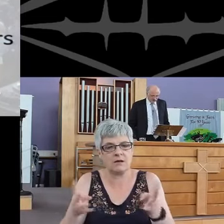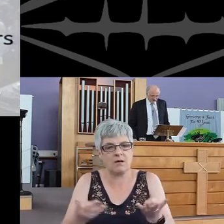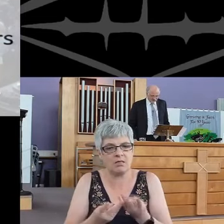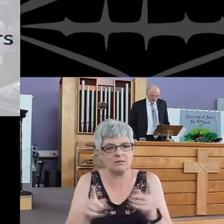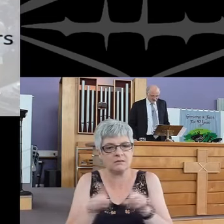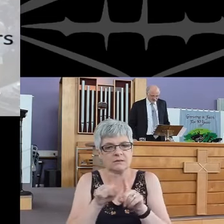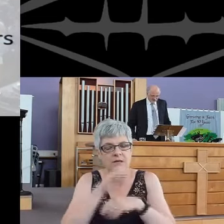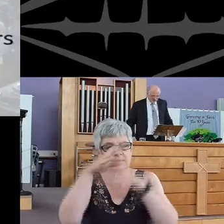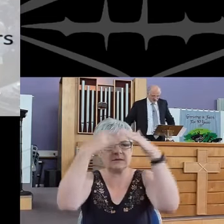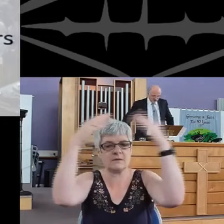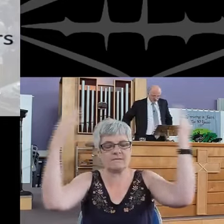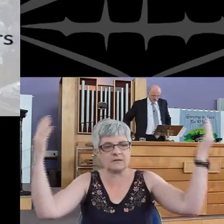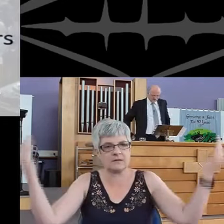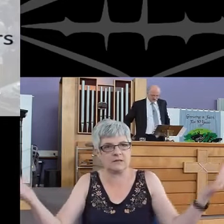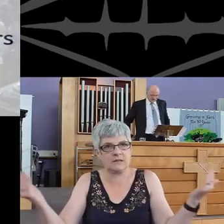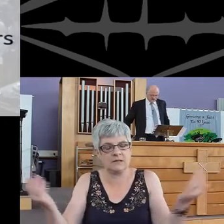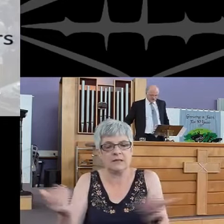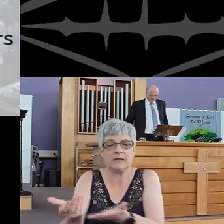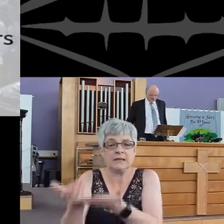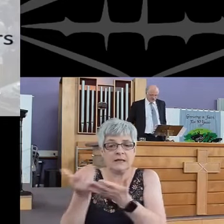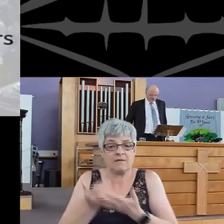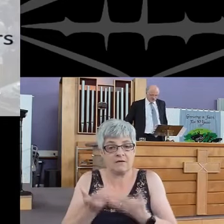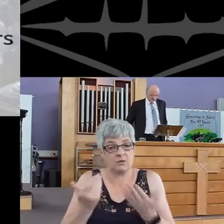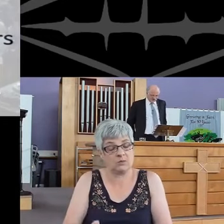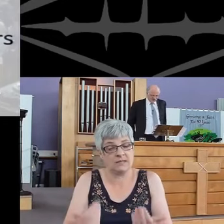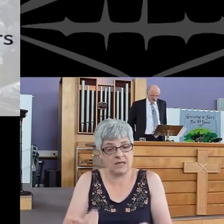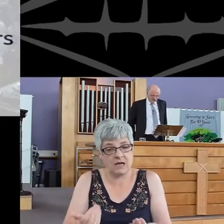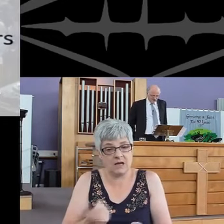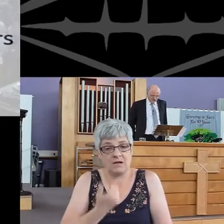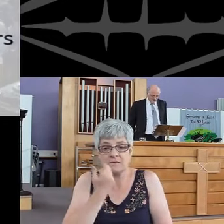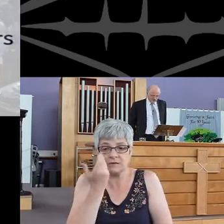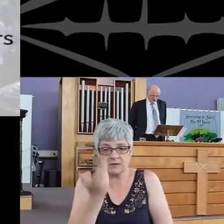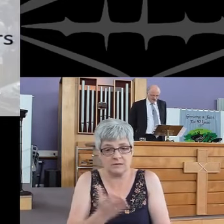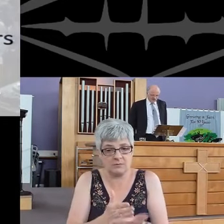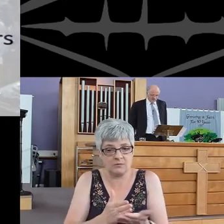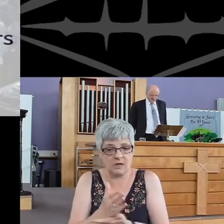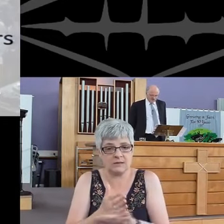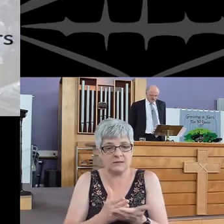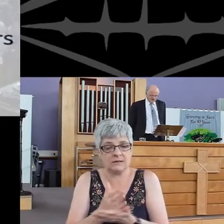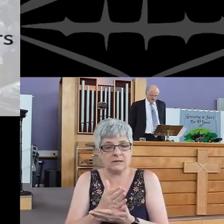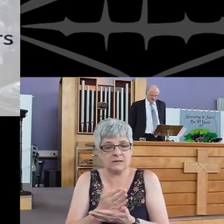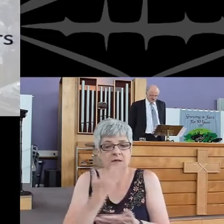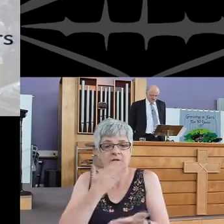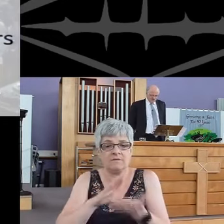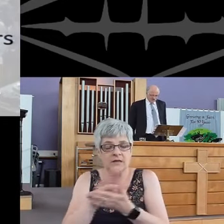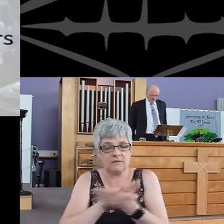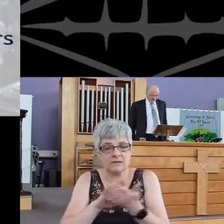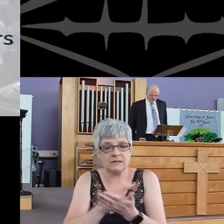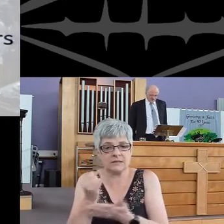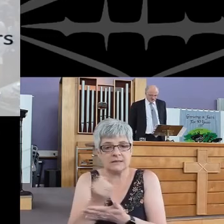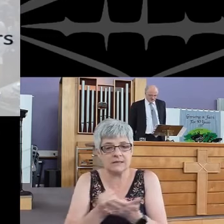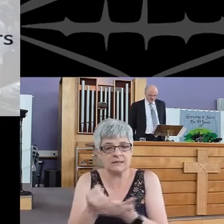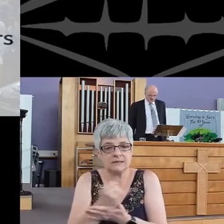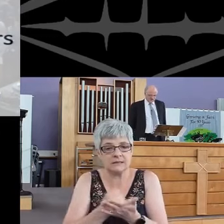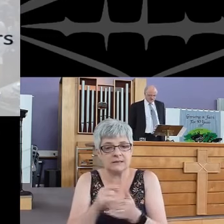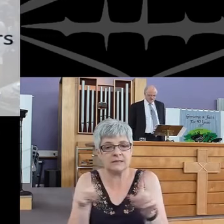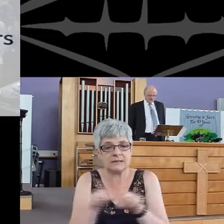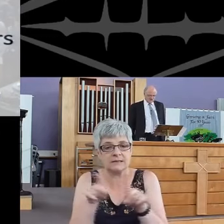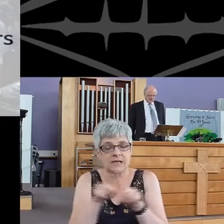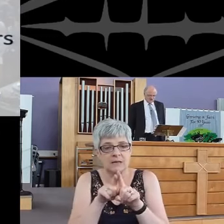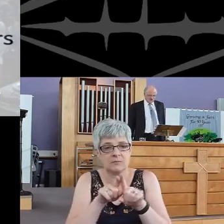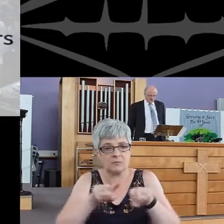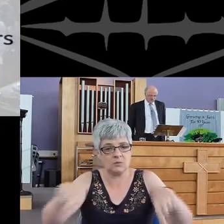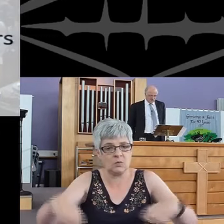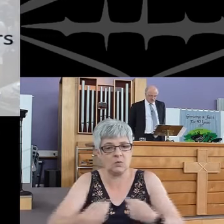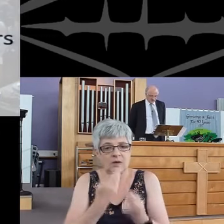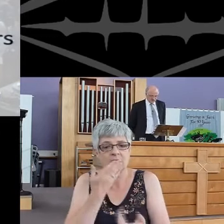on earth as it is in heaven. Give us today our daily bread. Forgive us our sins as